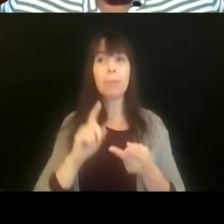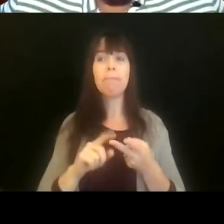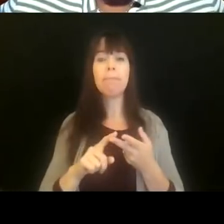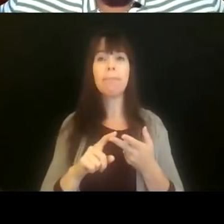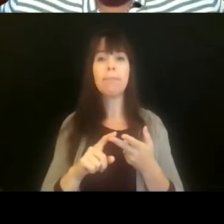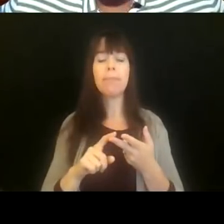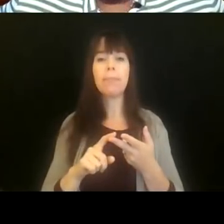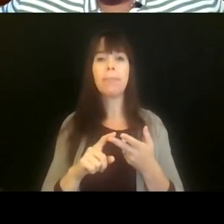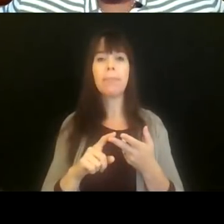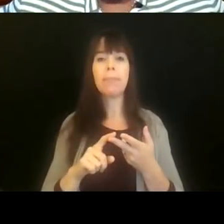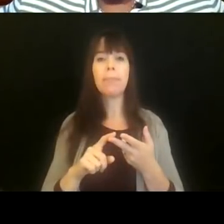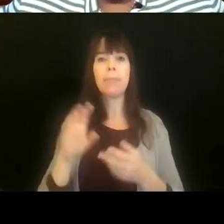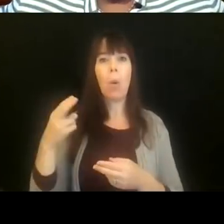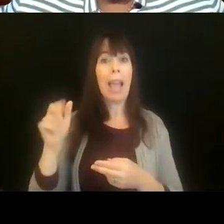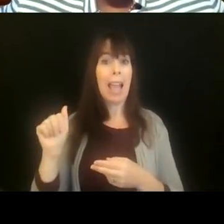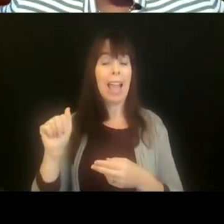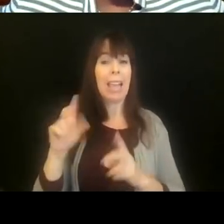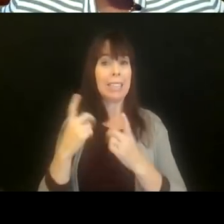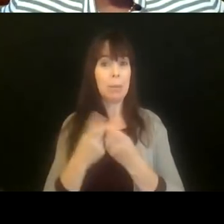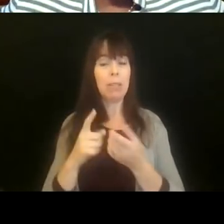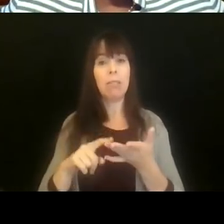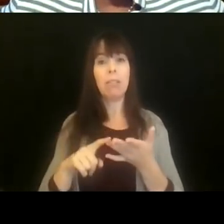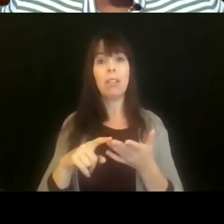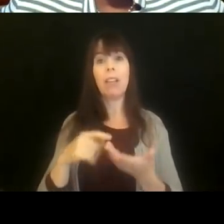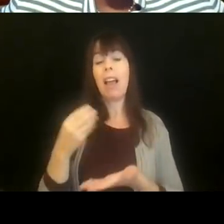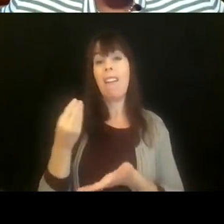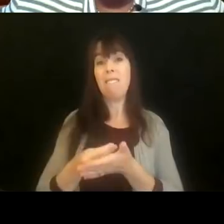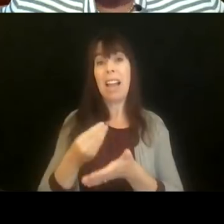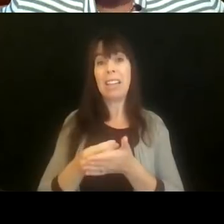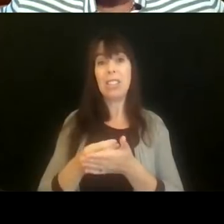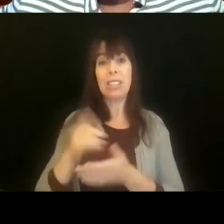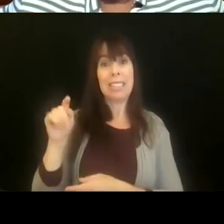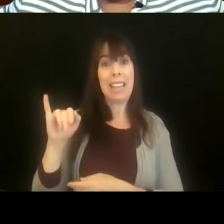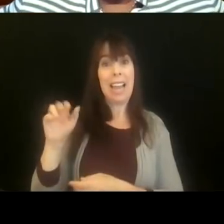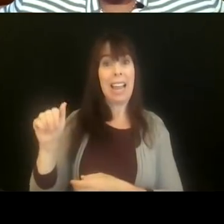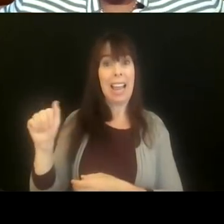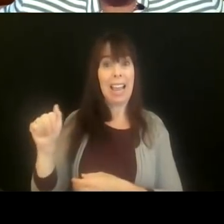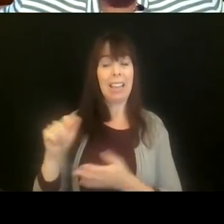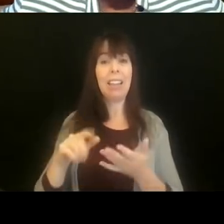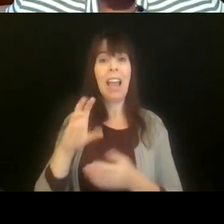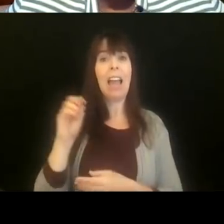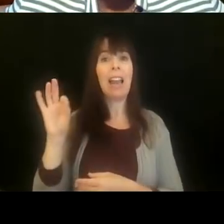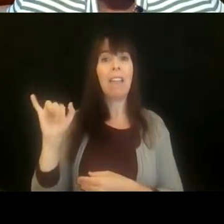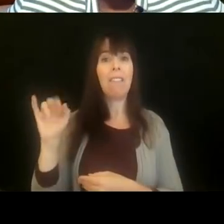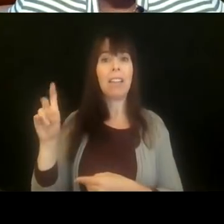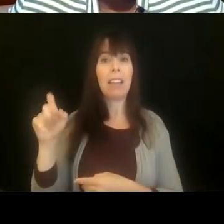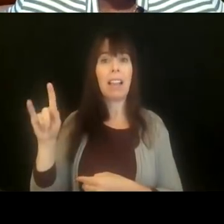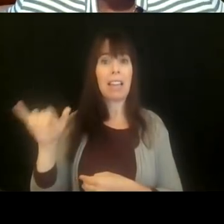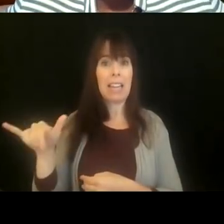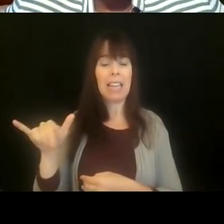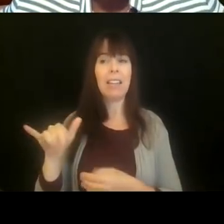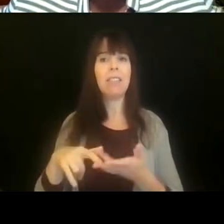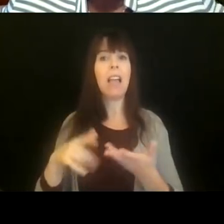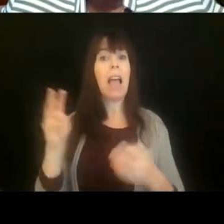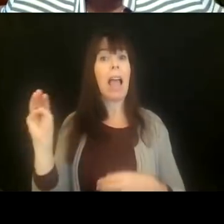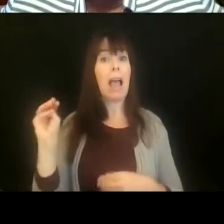our OHE department, our financial partners, TIAA, and Fidelity. So, and healthy